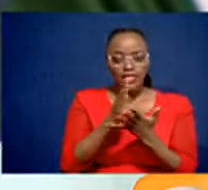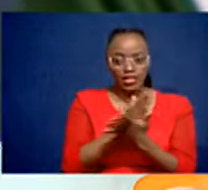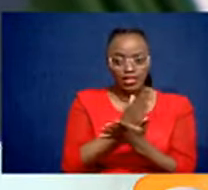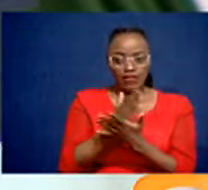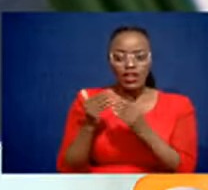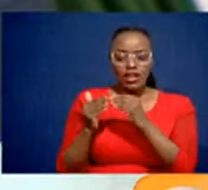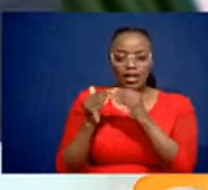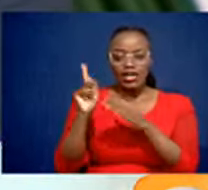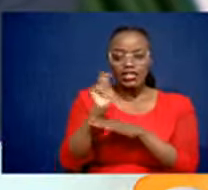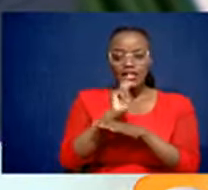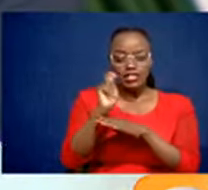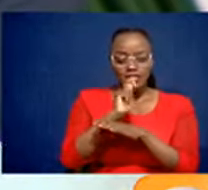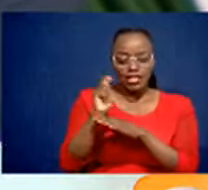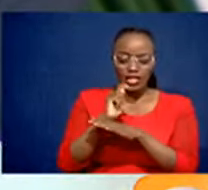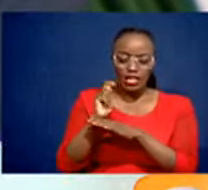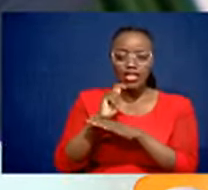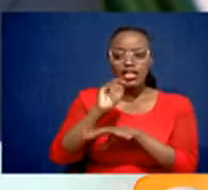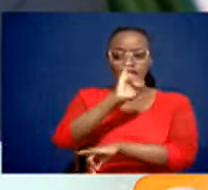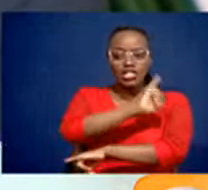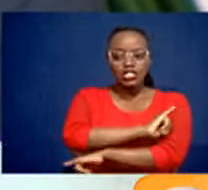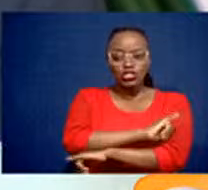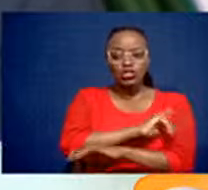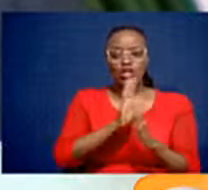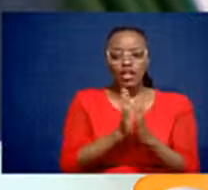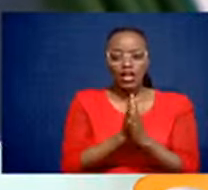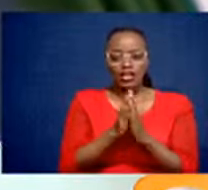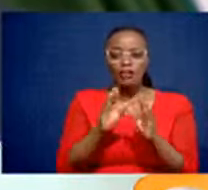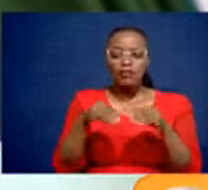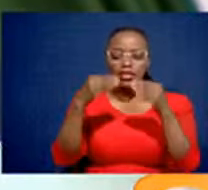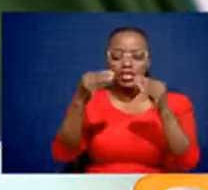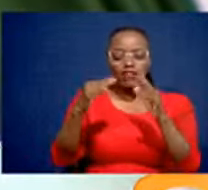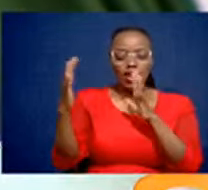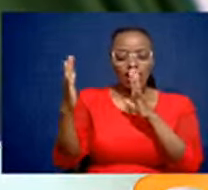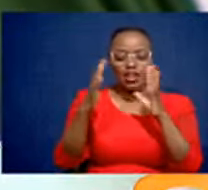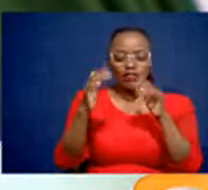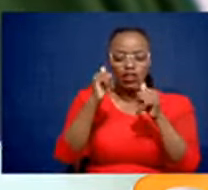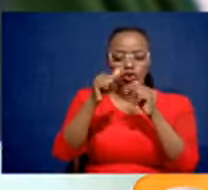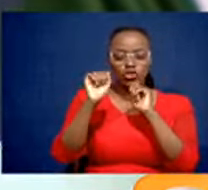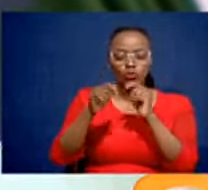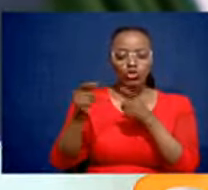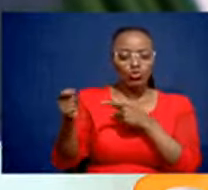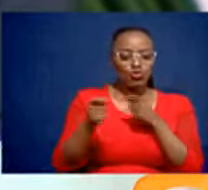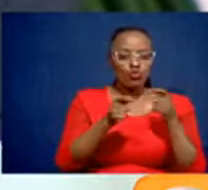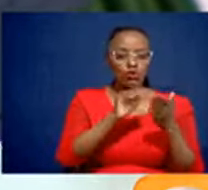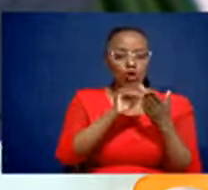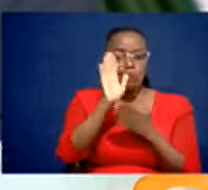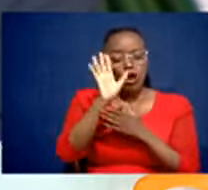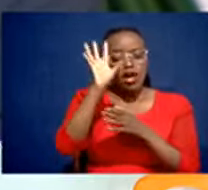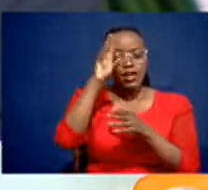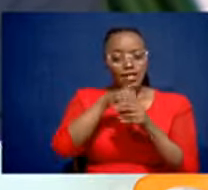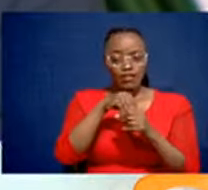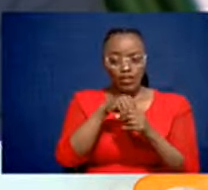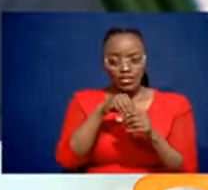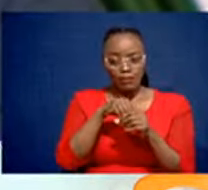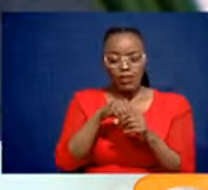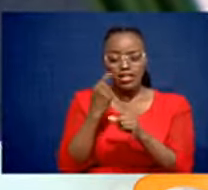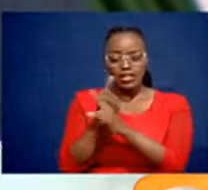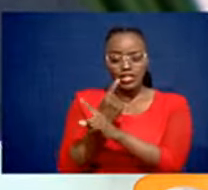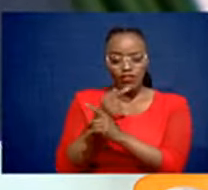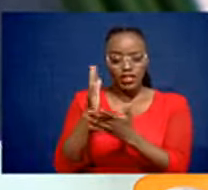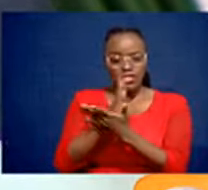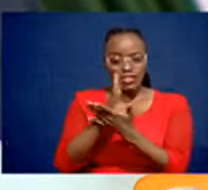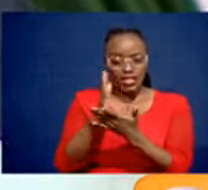guide training institutions, and provide a predictable environment to attract investment across all these